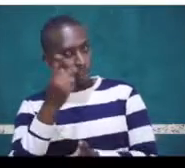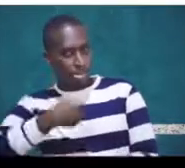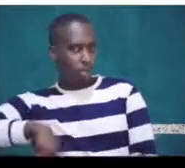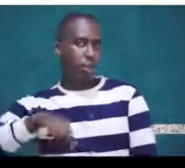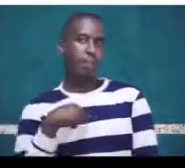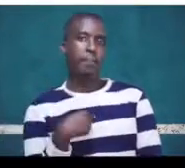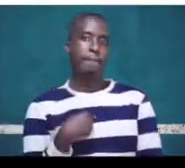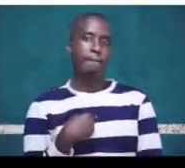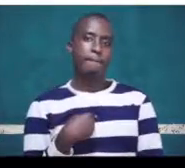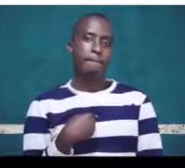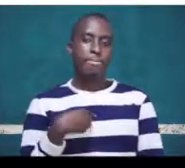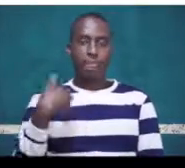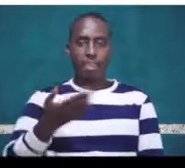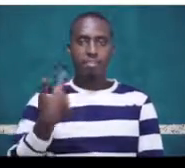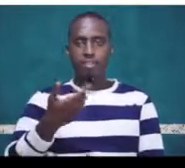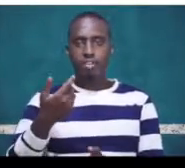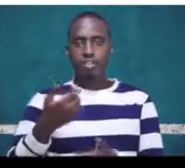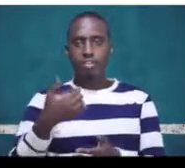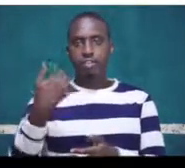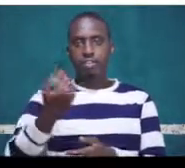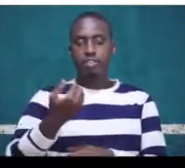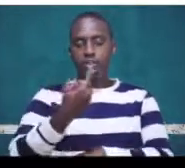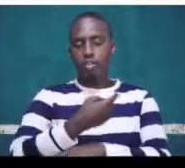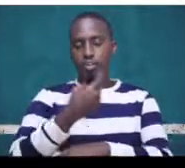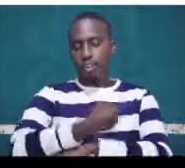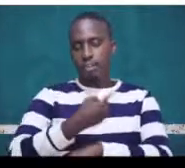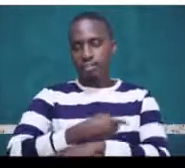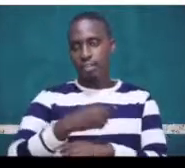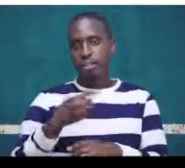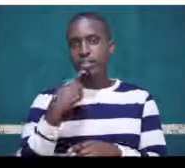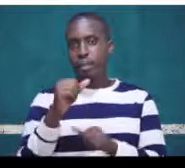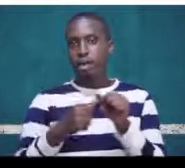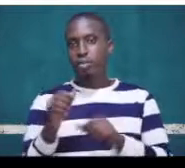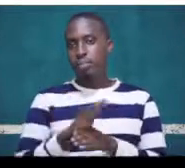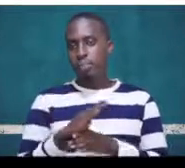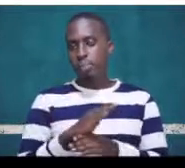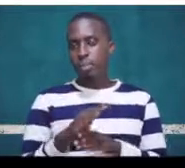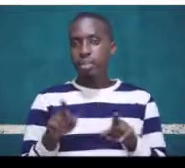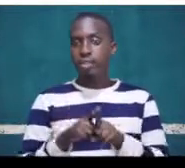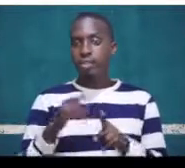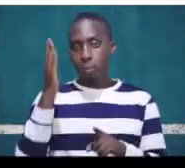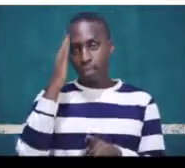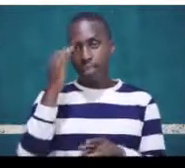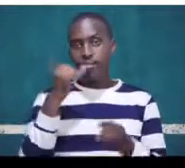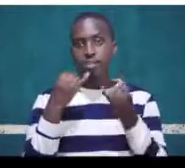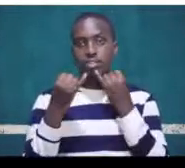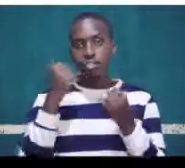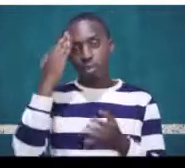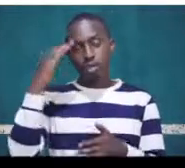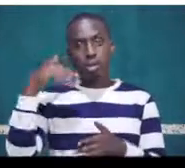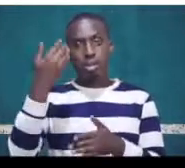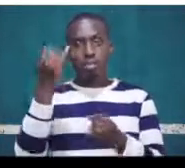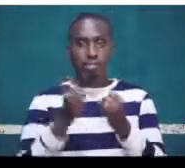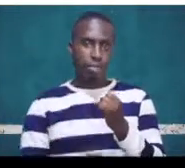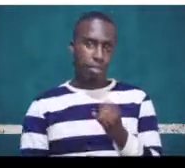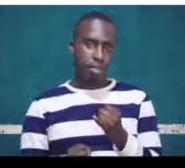all, every single day, inspired to open businesses. It's very important to know such information because at the end of the day,